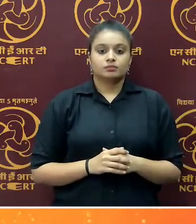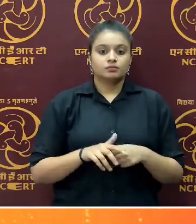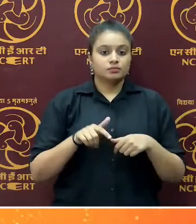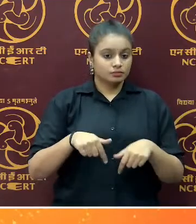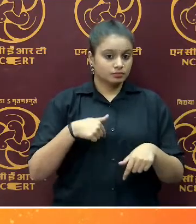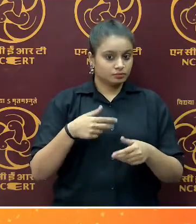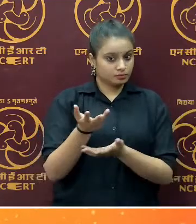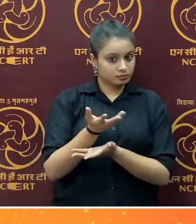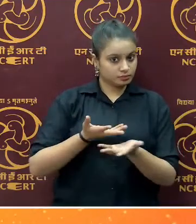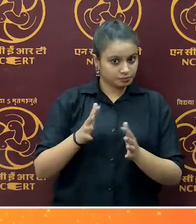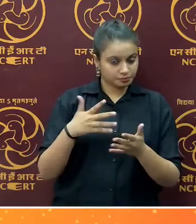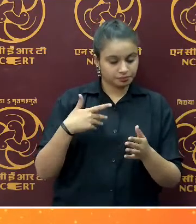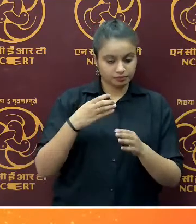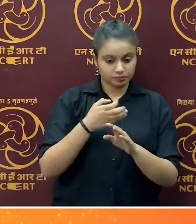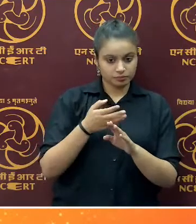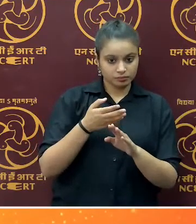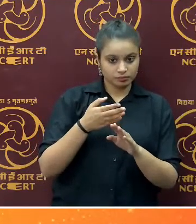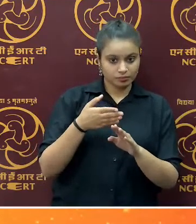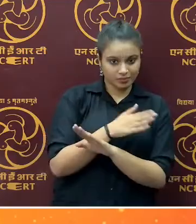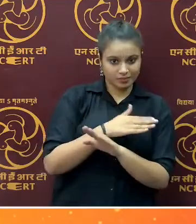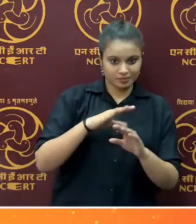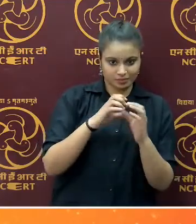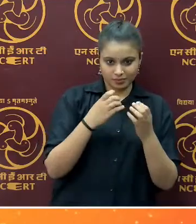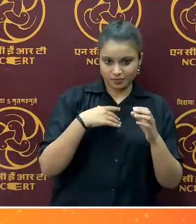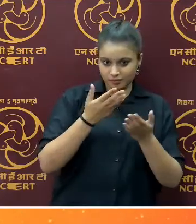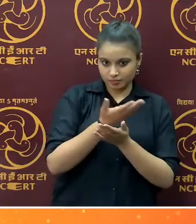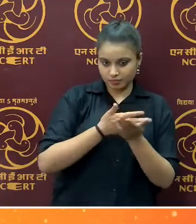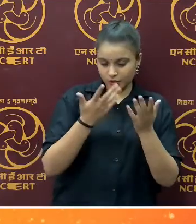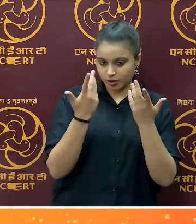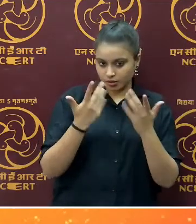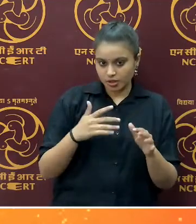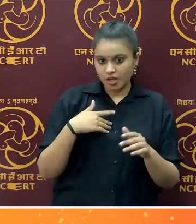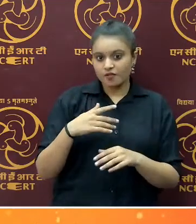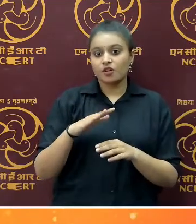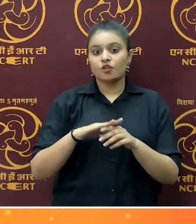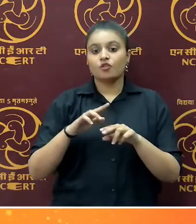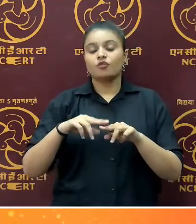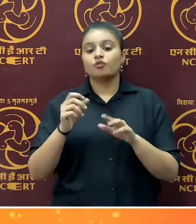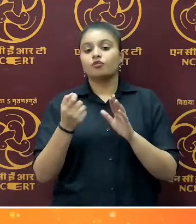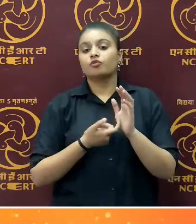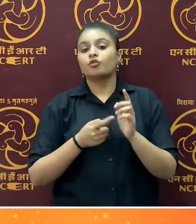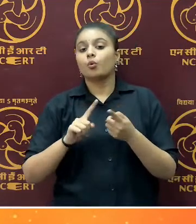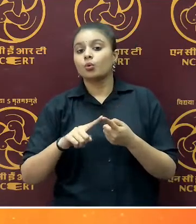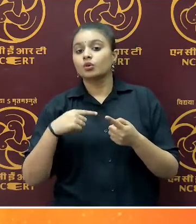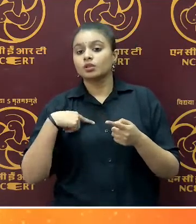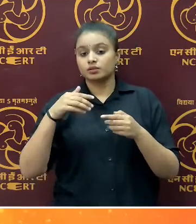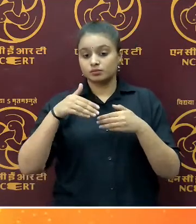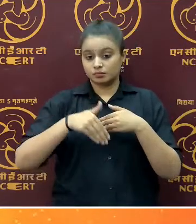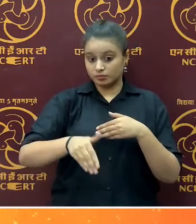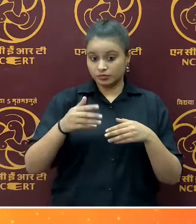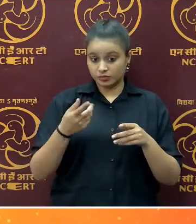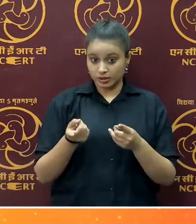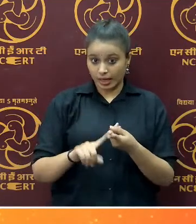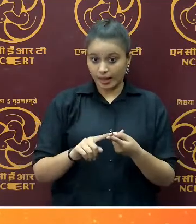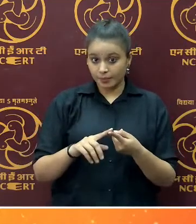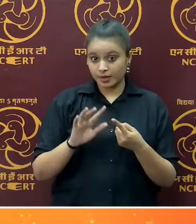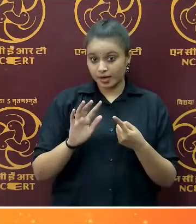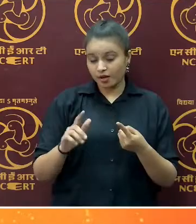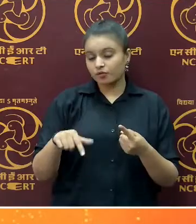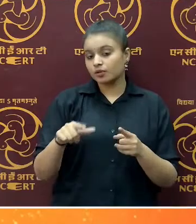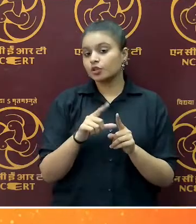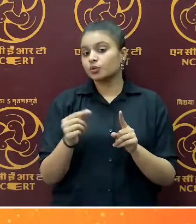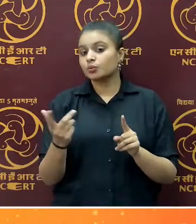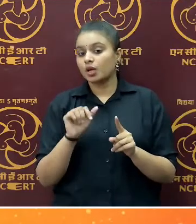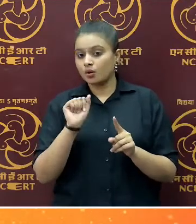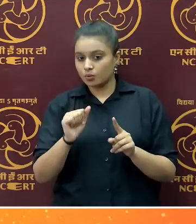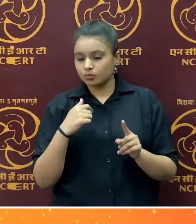have discussed in our previous classes, that force, when it come into play, what it does. Yes, it